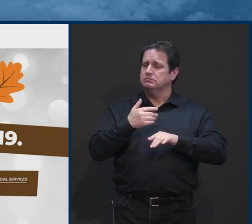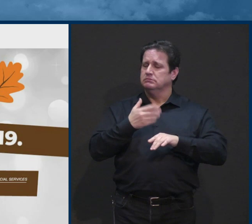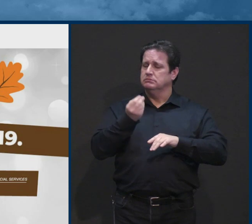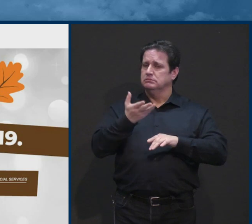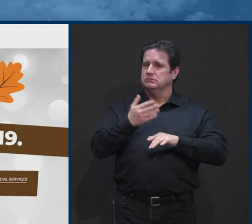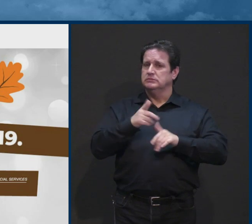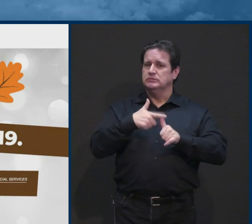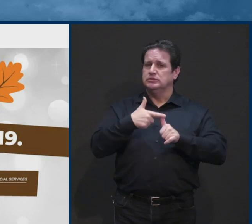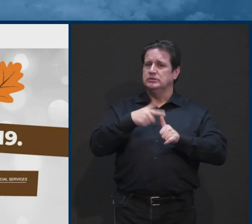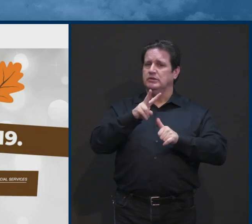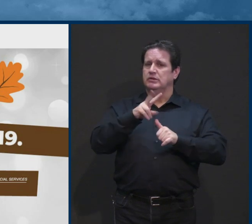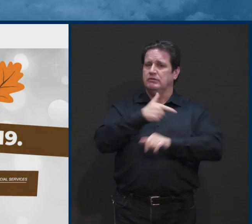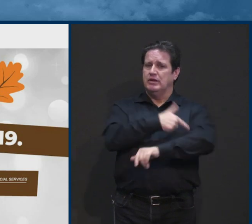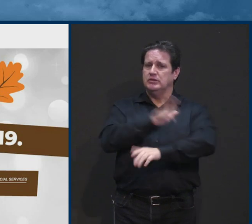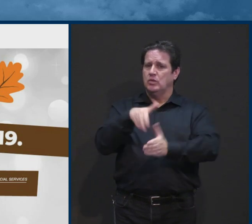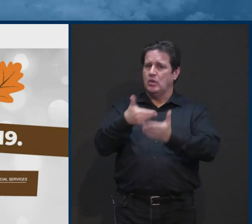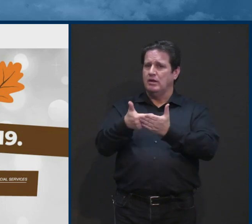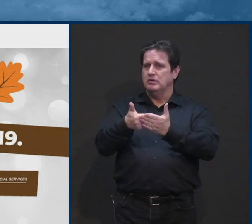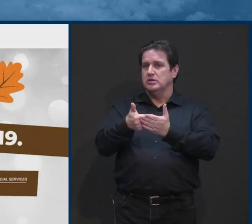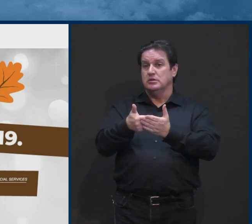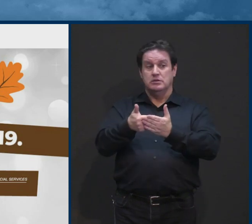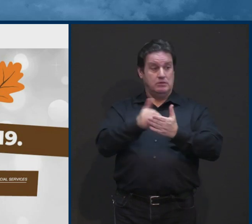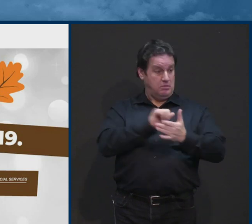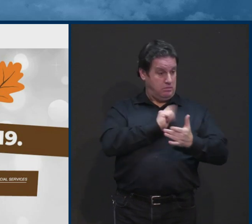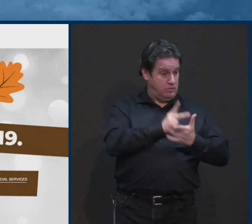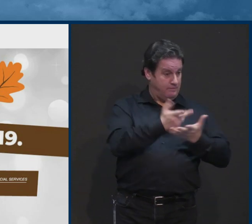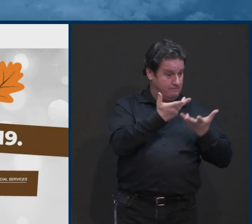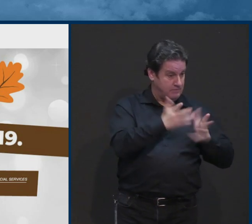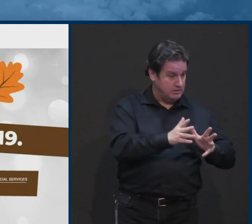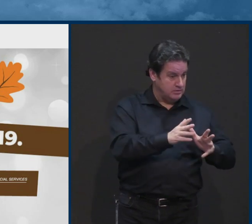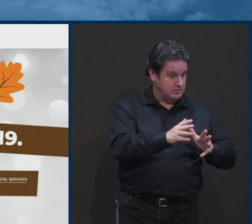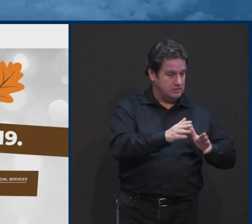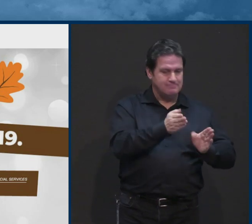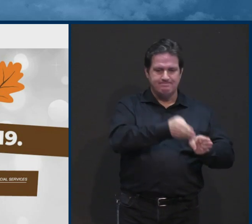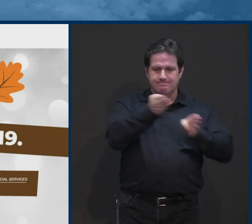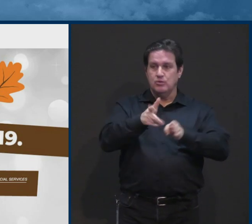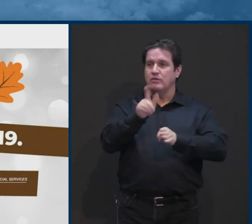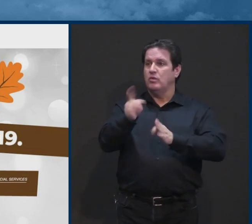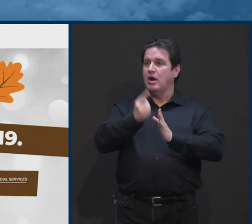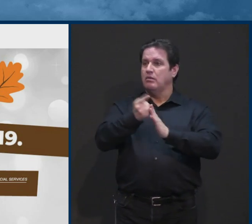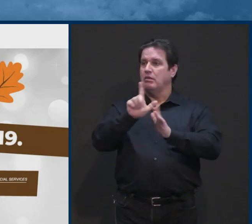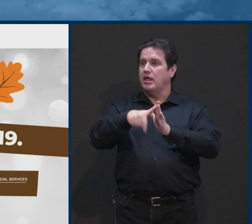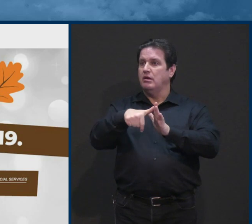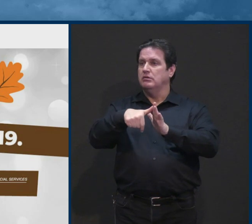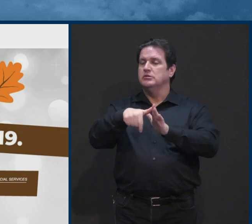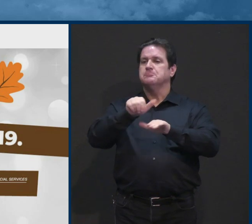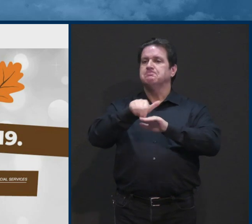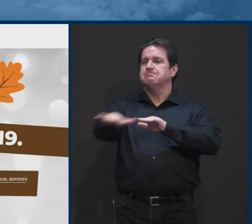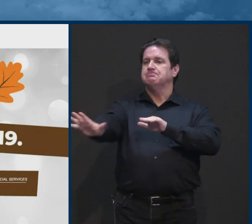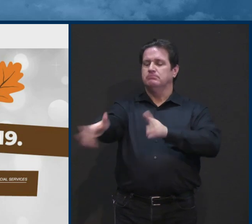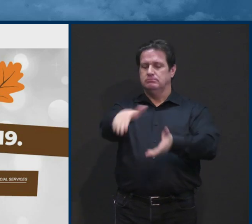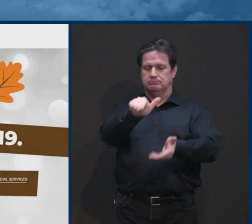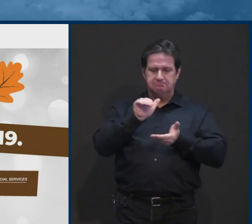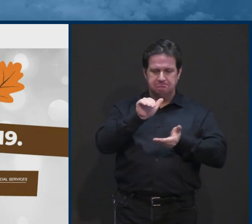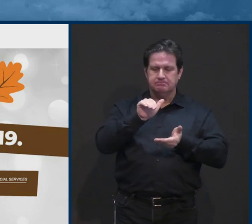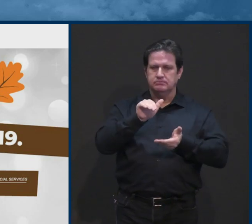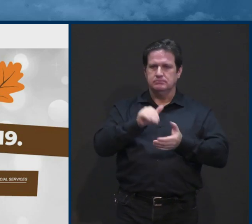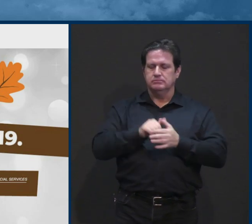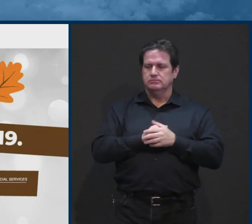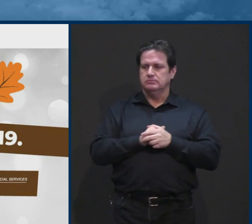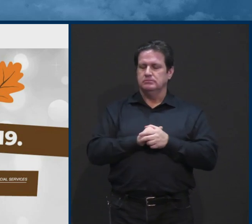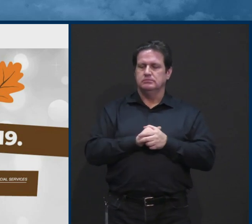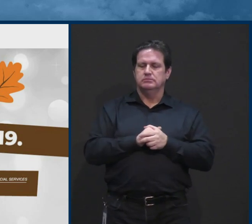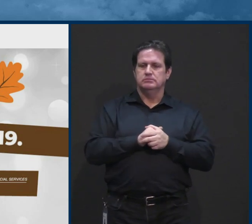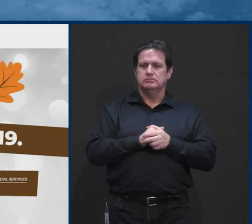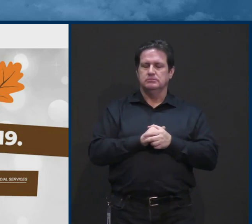those first vaccines will arrive 24 hours, within 24 hours of the approval by the FDA. So